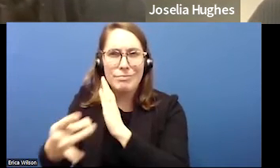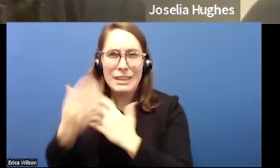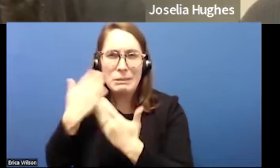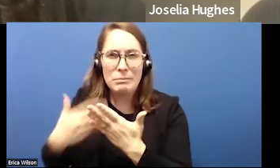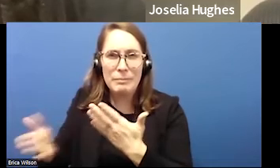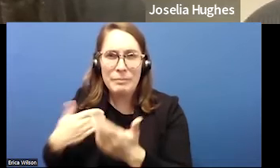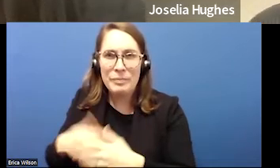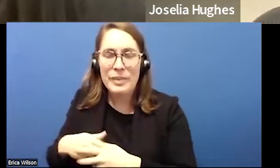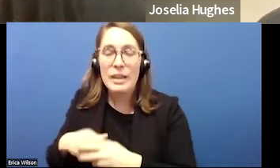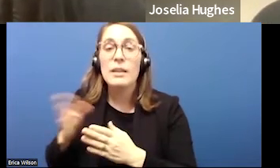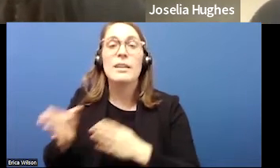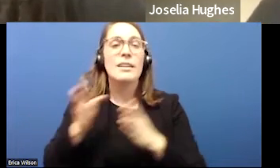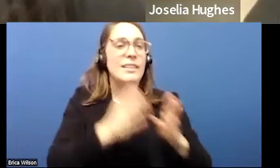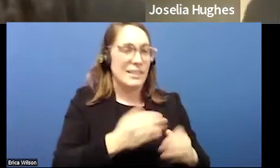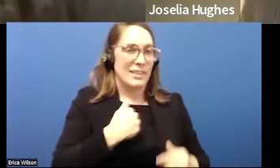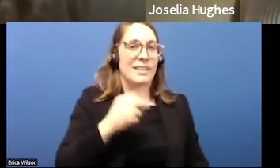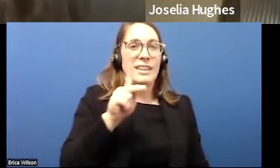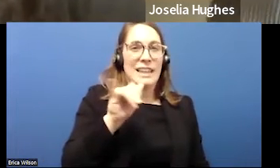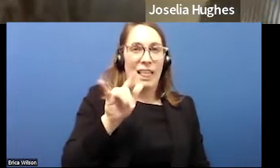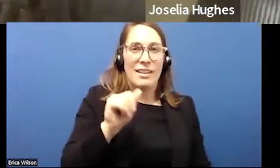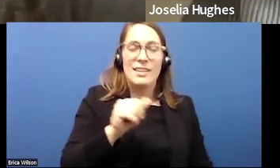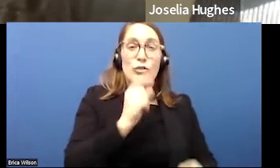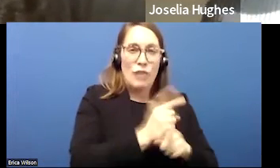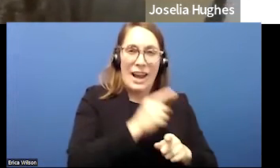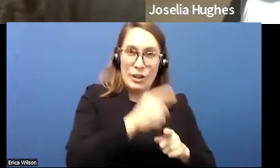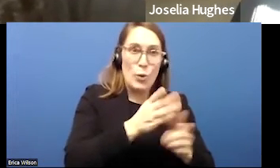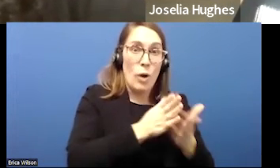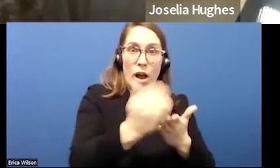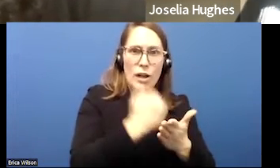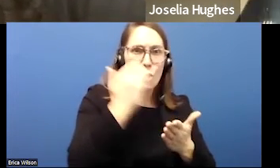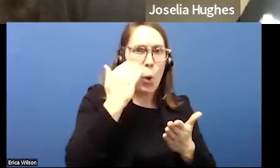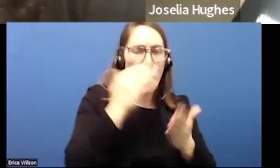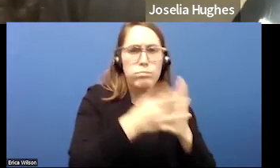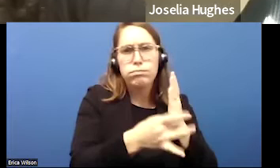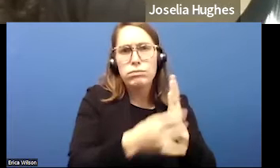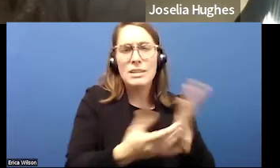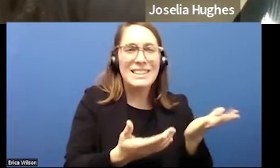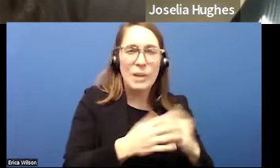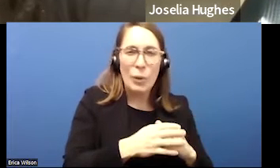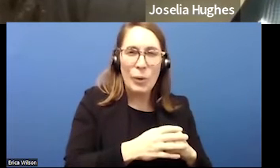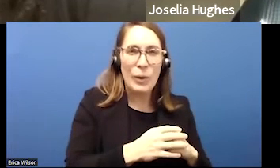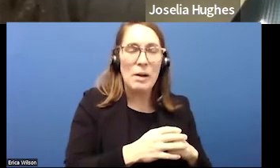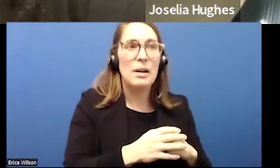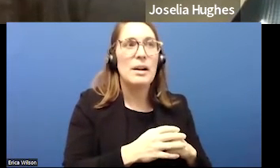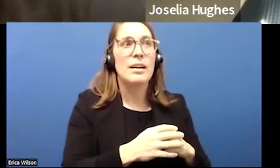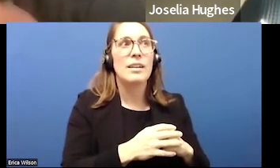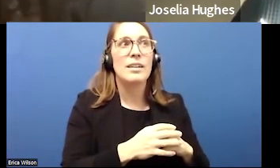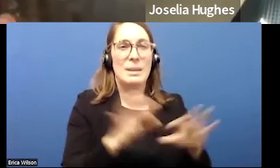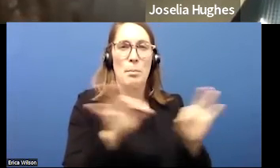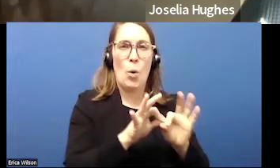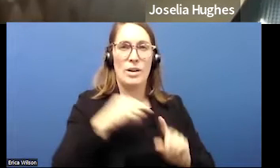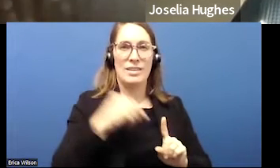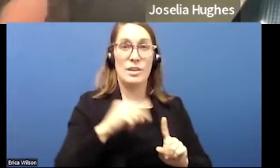this is Kayla. I believe you just said this because it's not about being well versed. It's about being